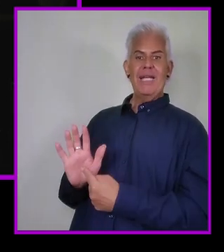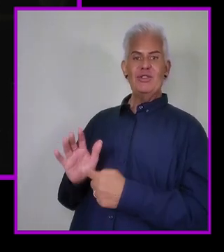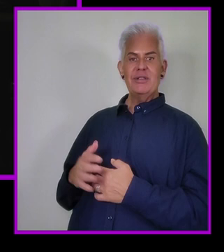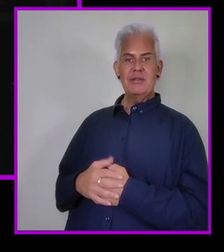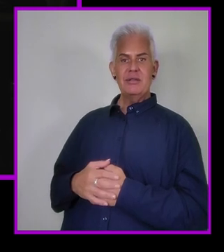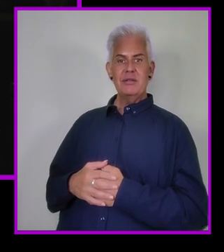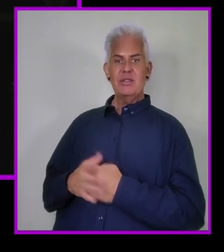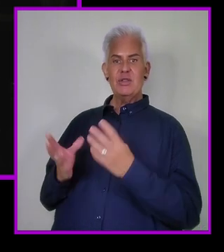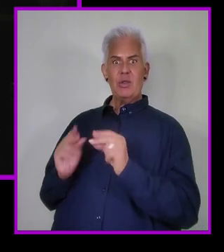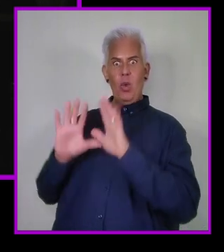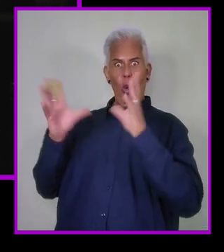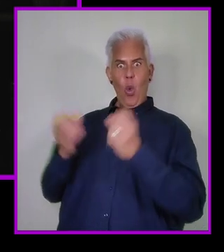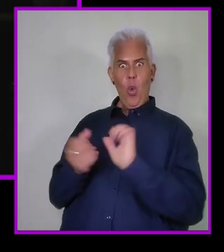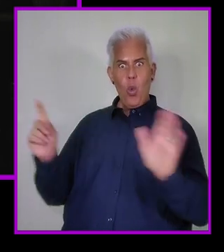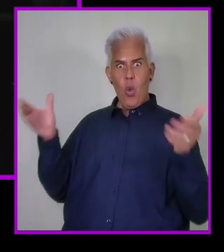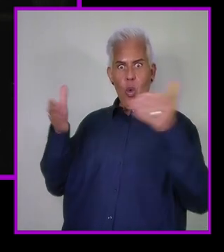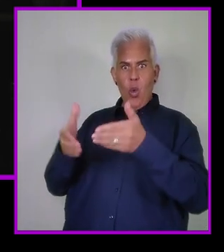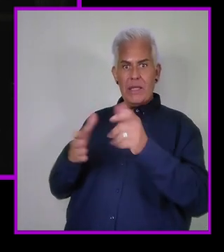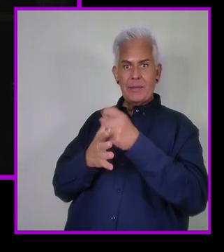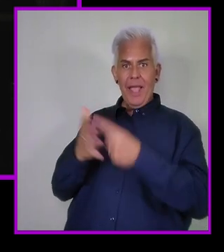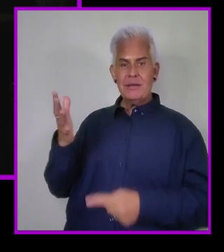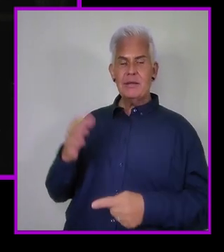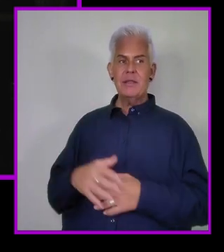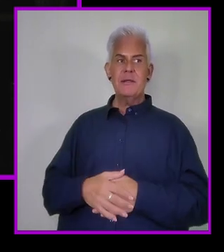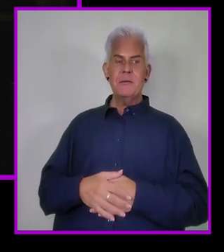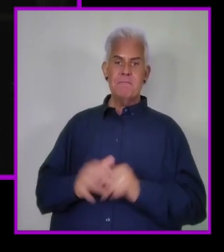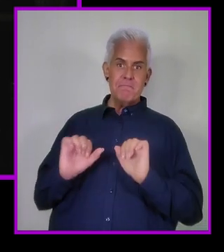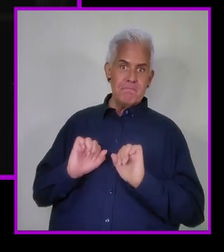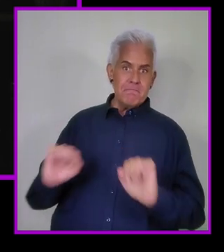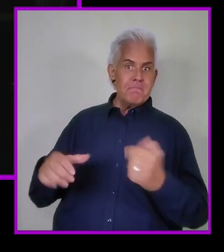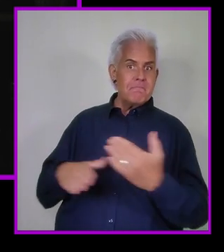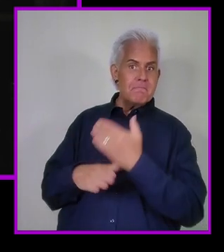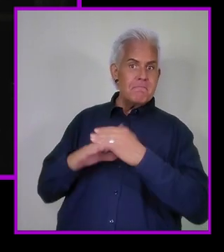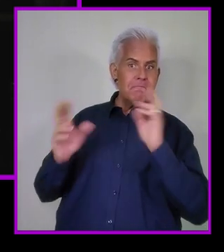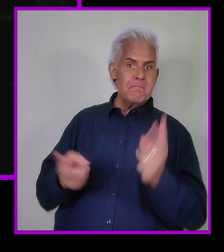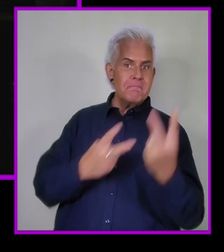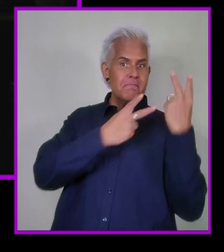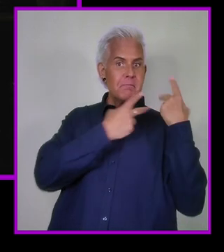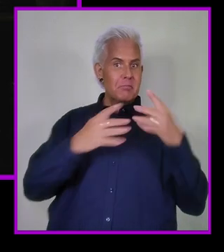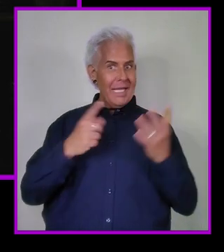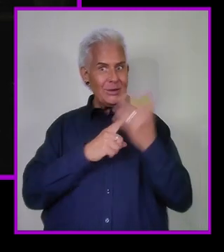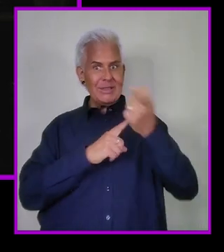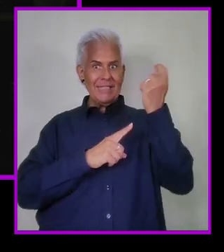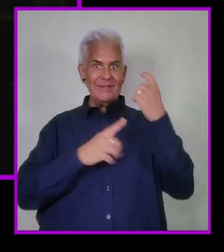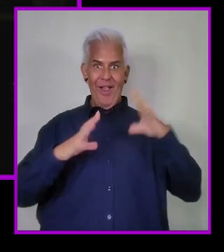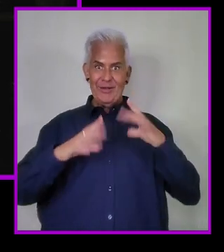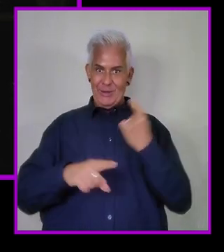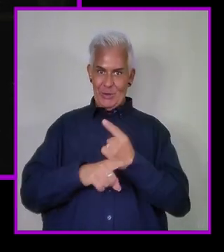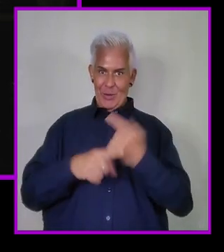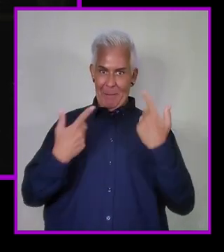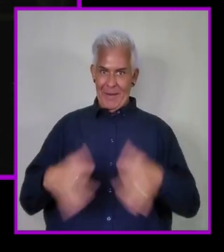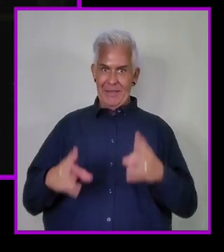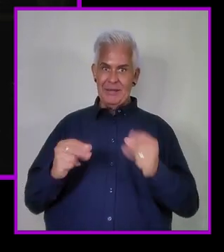about the whole series being about it, absolutely. Looking back on your own careers, although there's been some great successes, which we've spoken about, there's